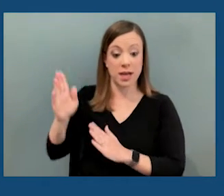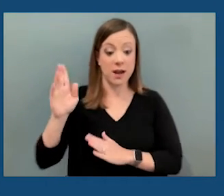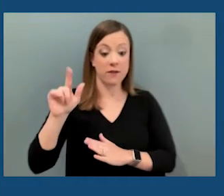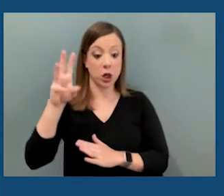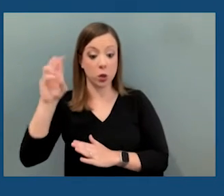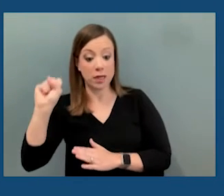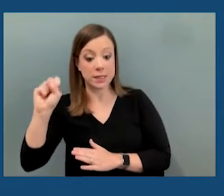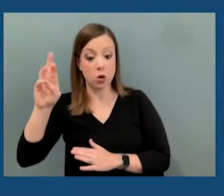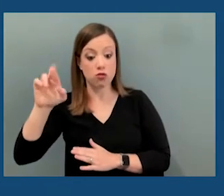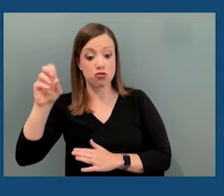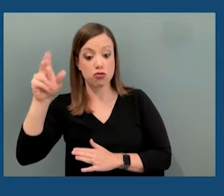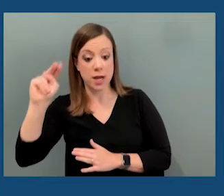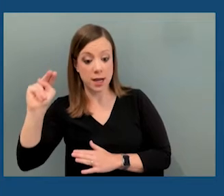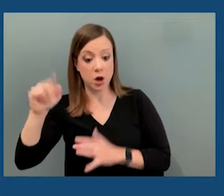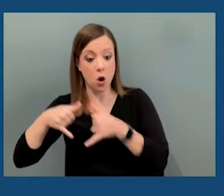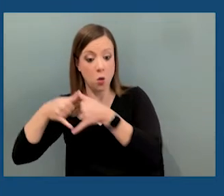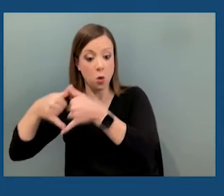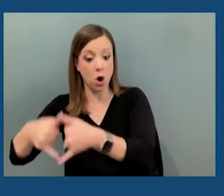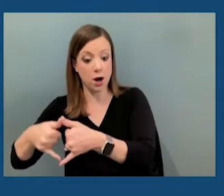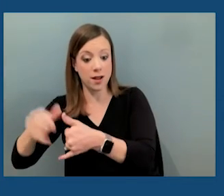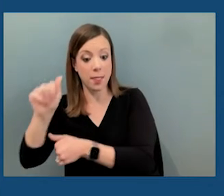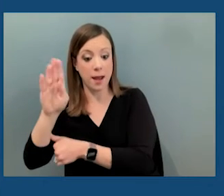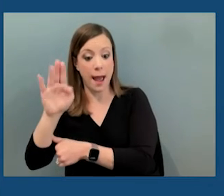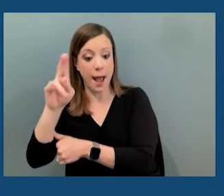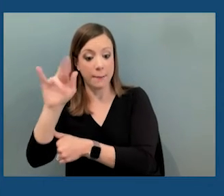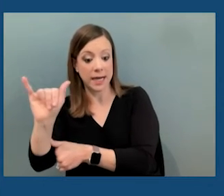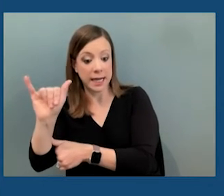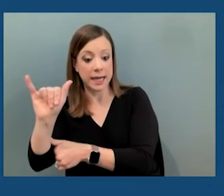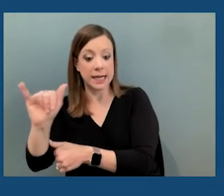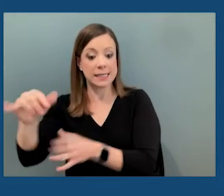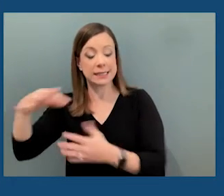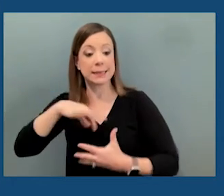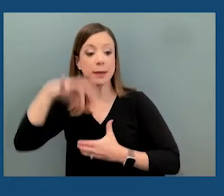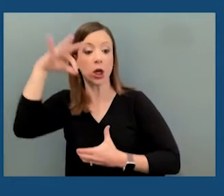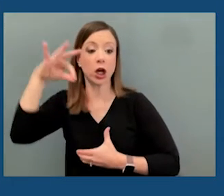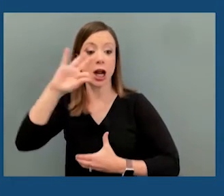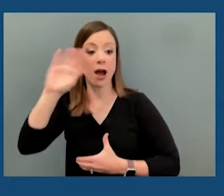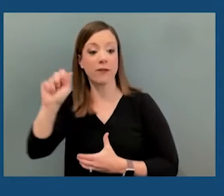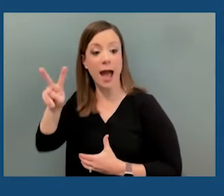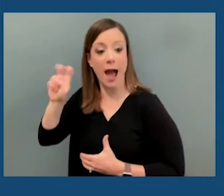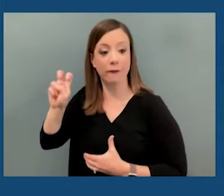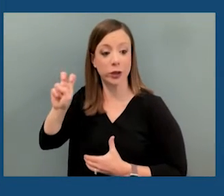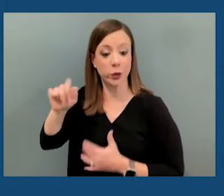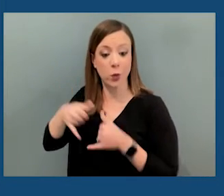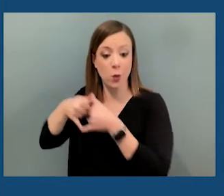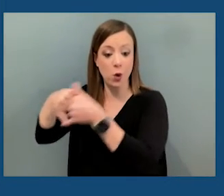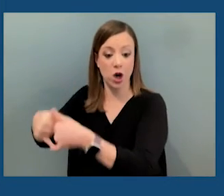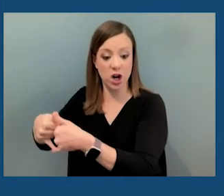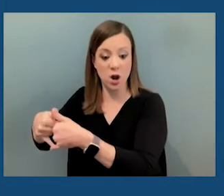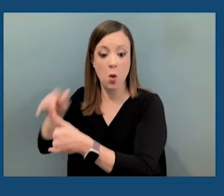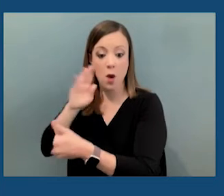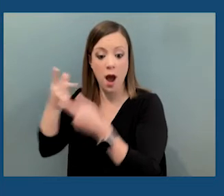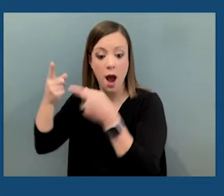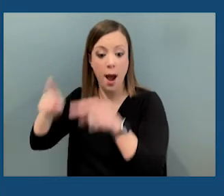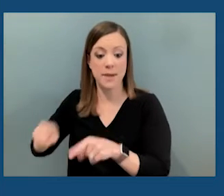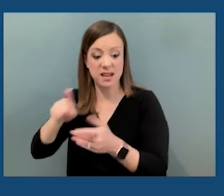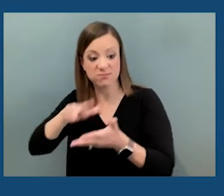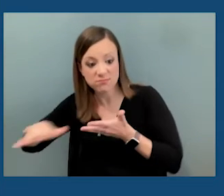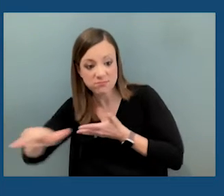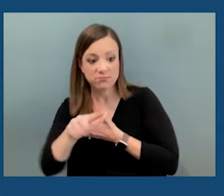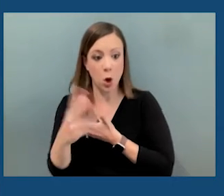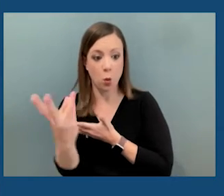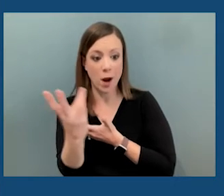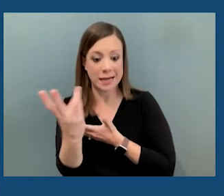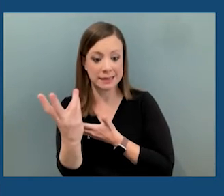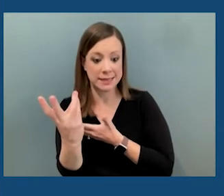Awards, which are going to take place in about 3 weeks on Wednesday, May 29th. Our other honorees will be the mayor's three closest advisors,